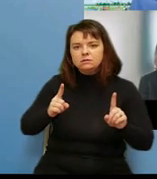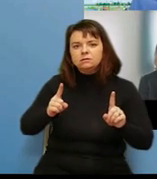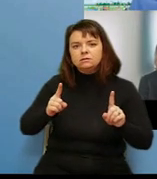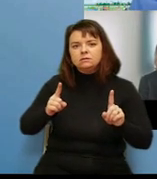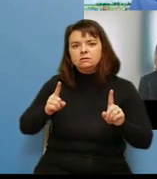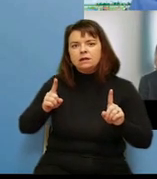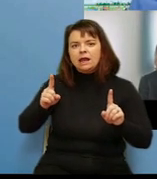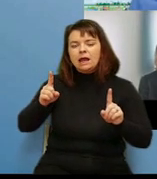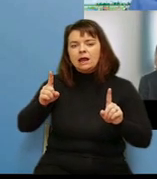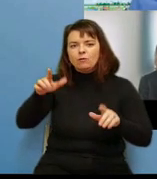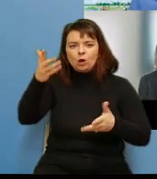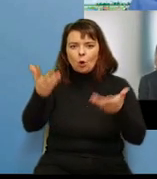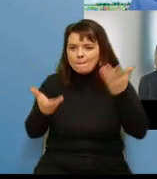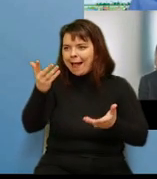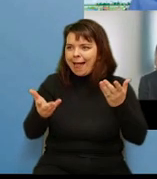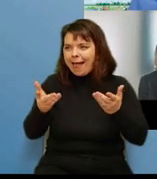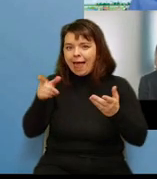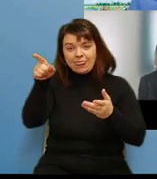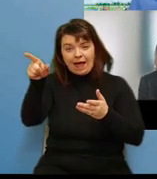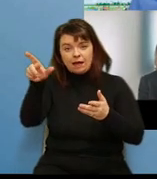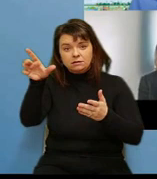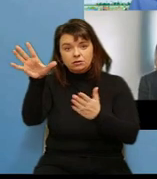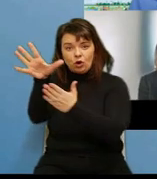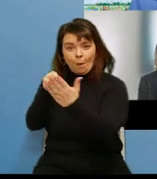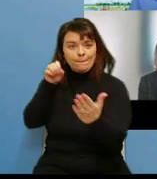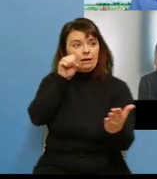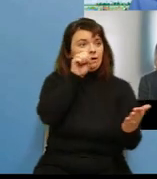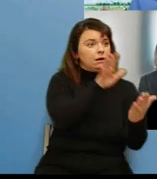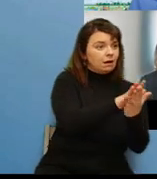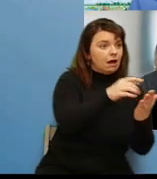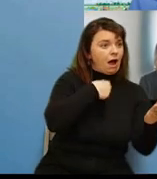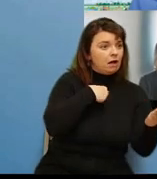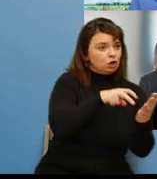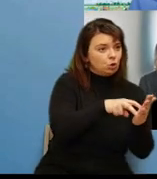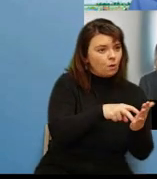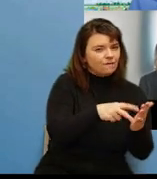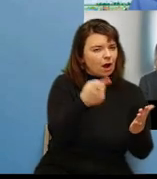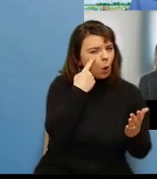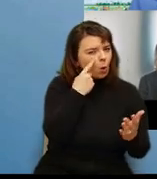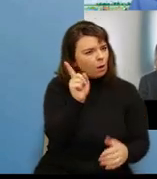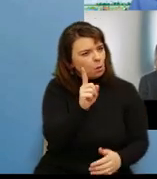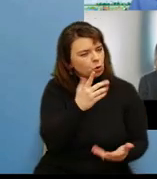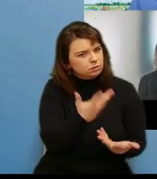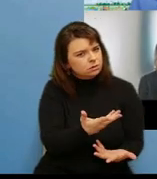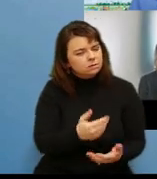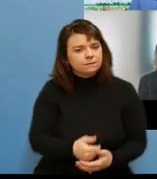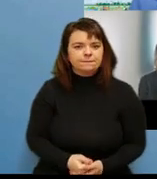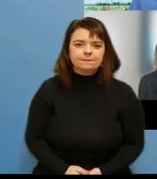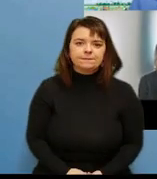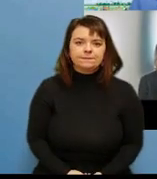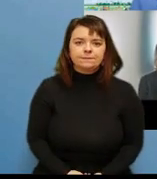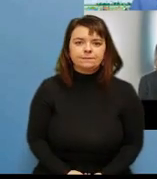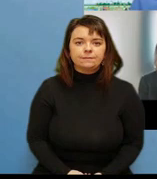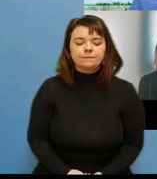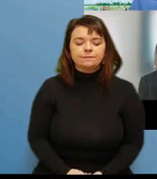recognising we have a different demography and many more practices. If we had that graph on us, how would it look? So those were